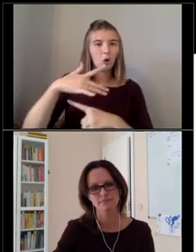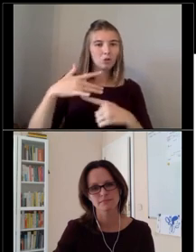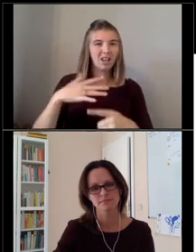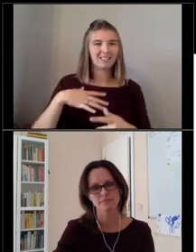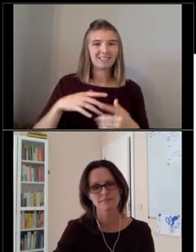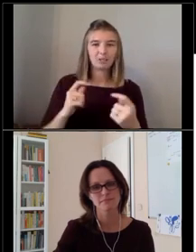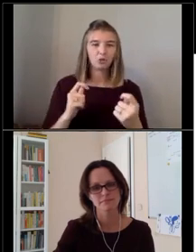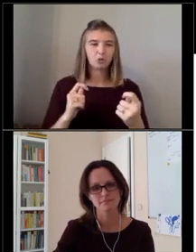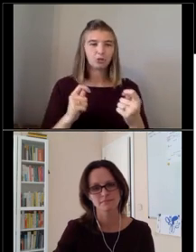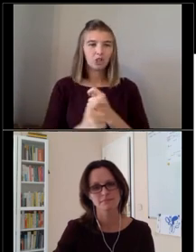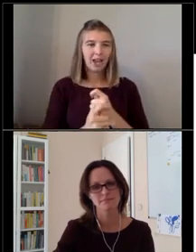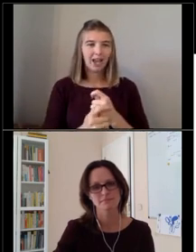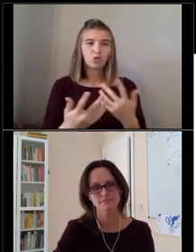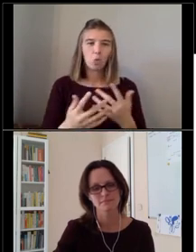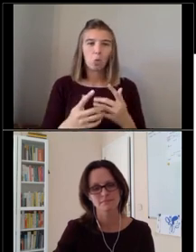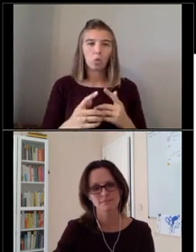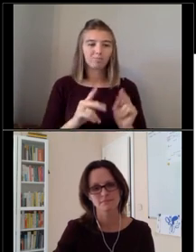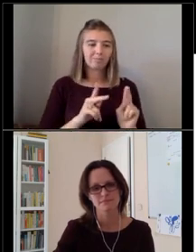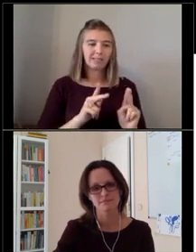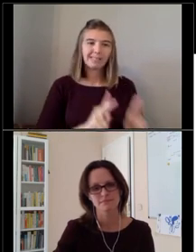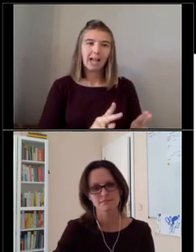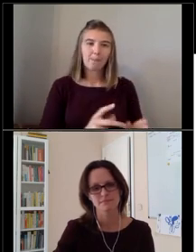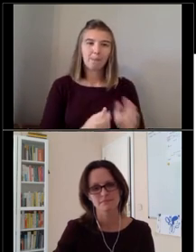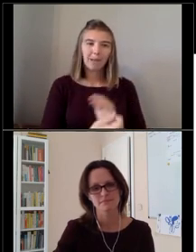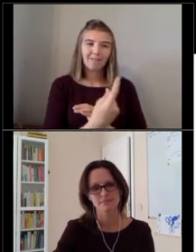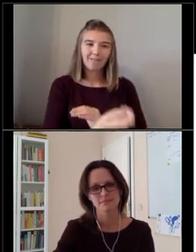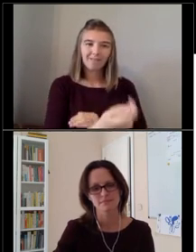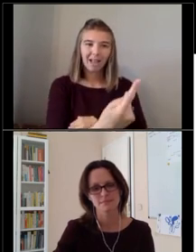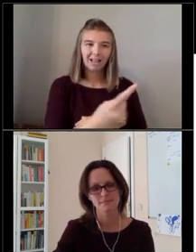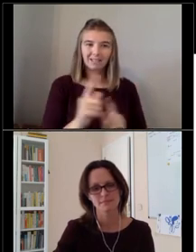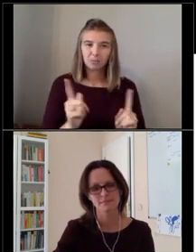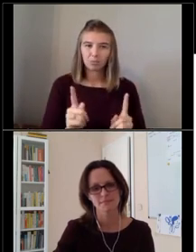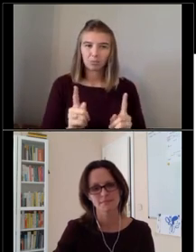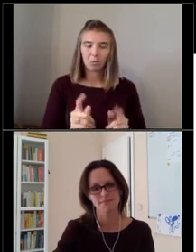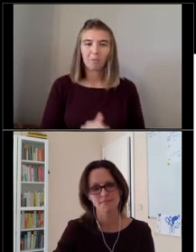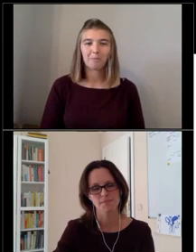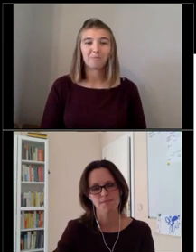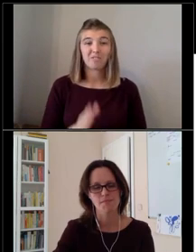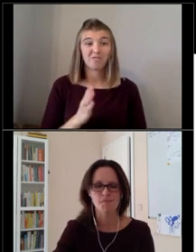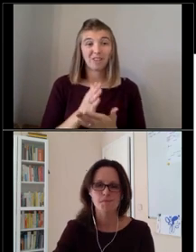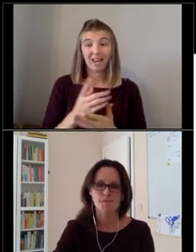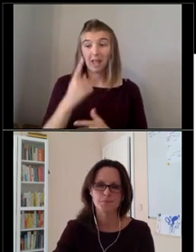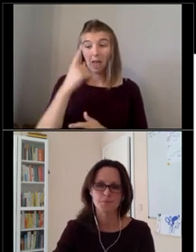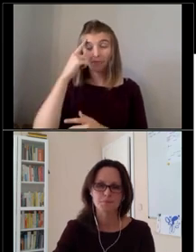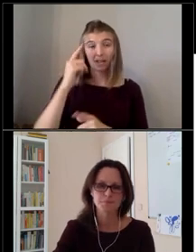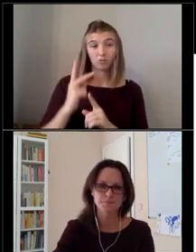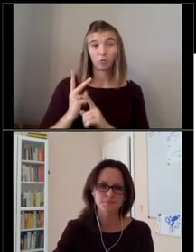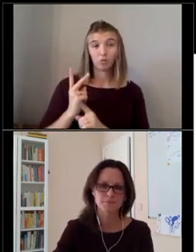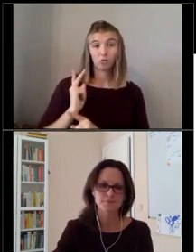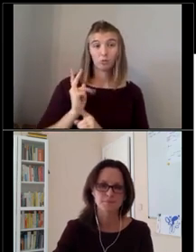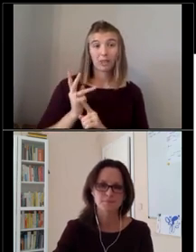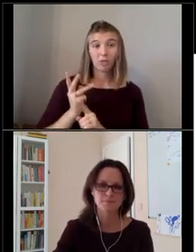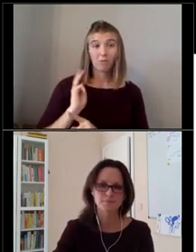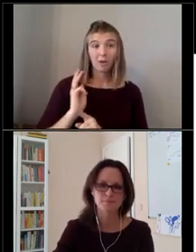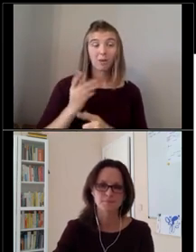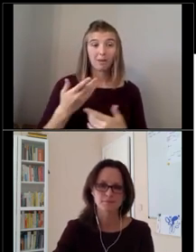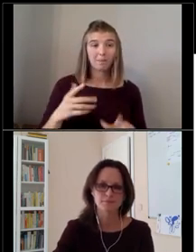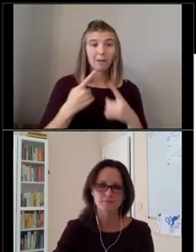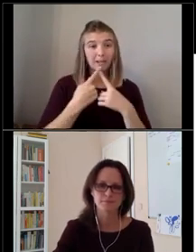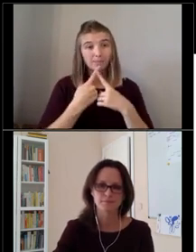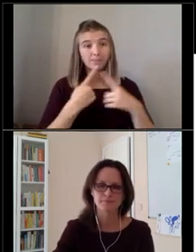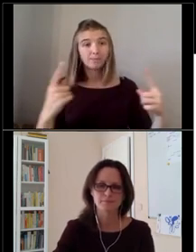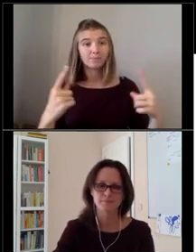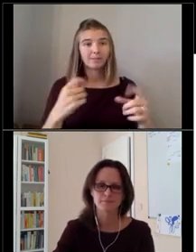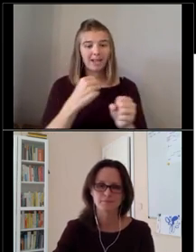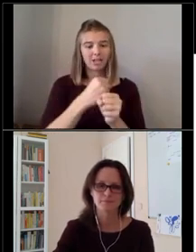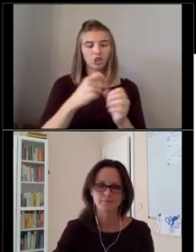that academia holds. And just in the last few weeks, there has been an announcement of a geological society in the